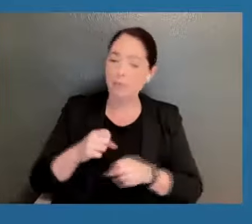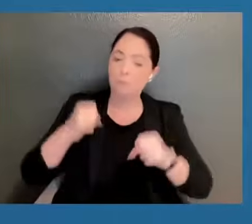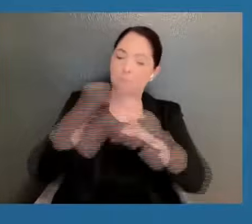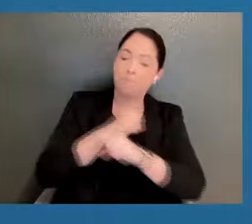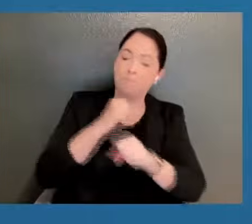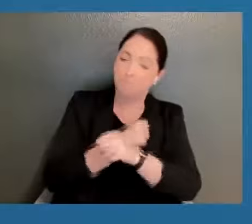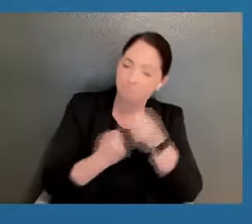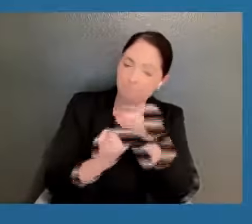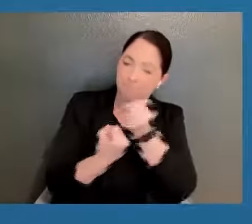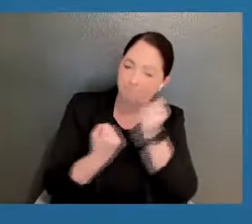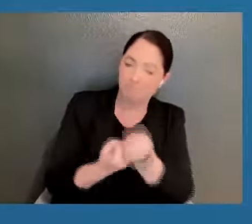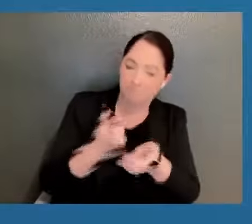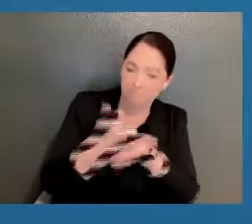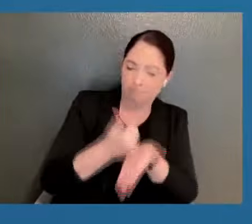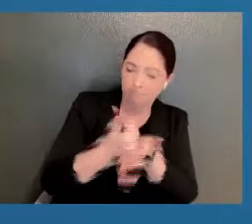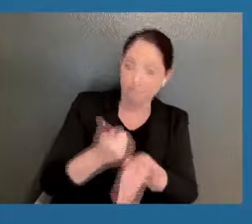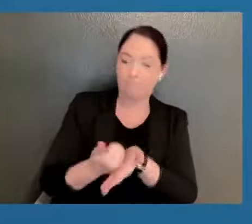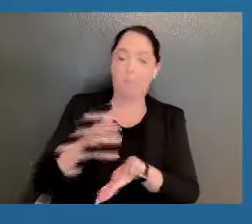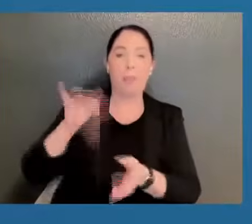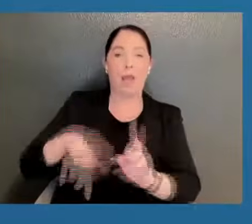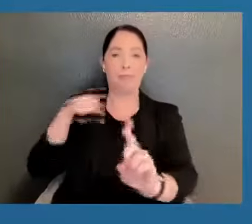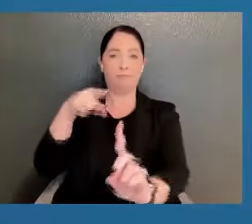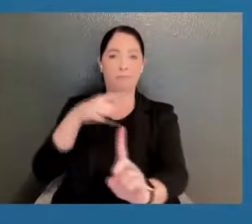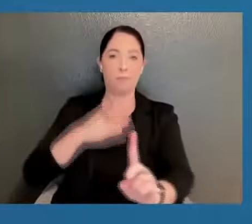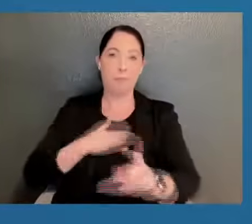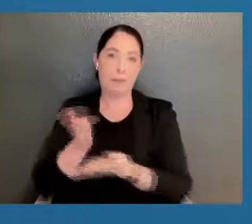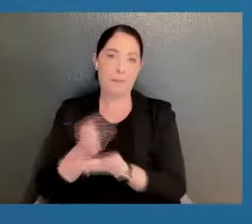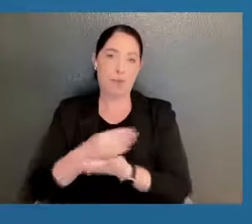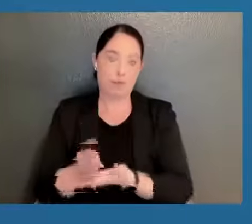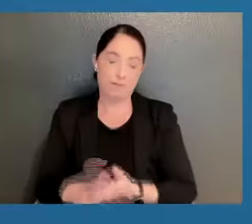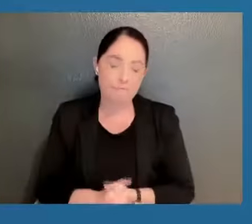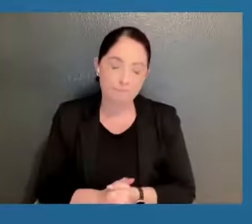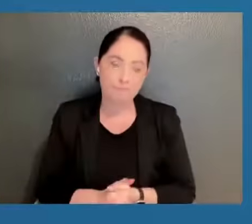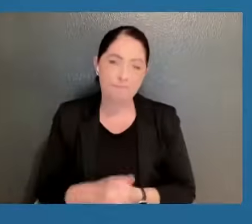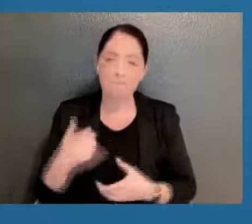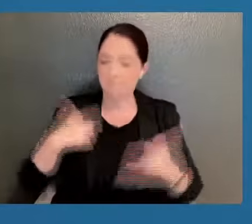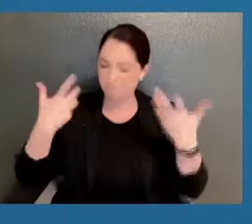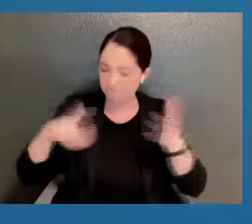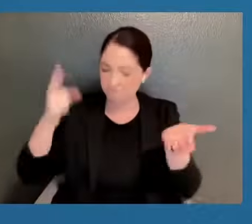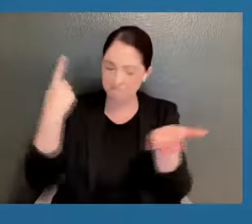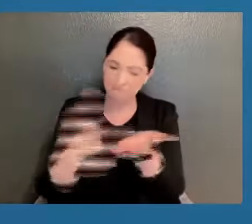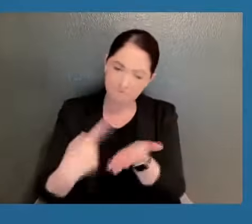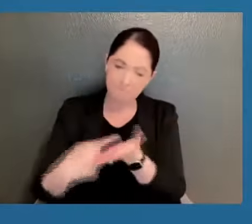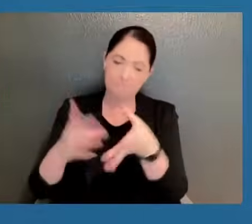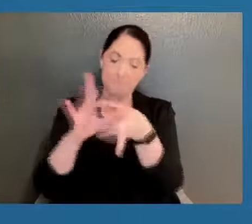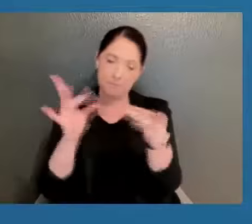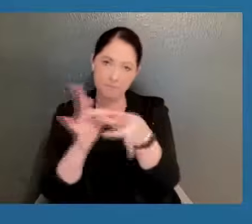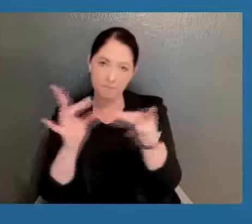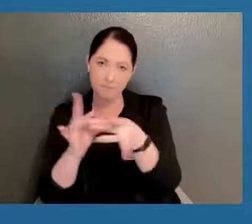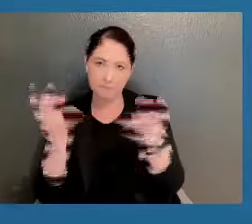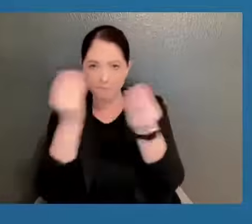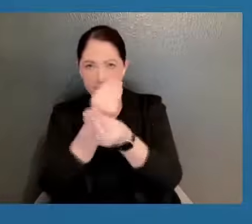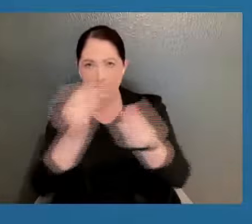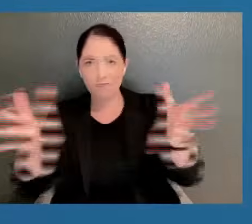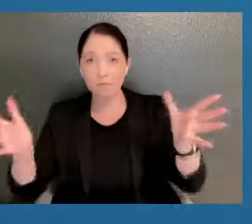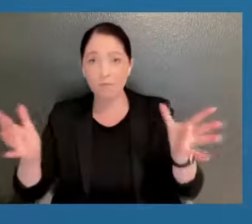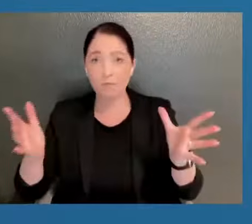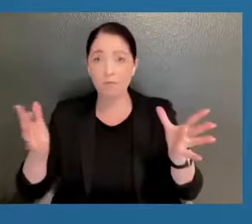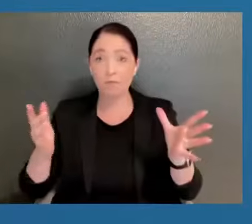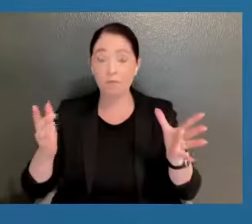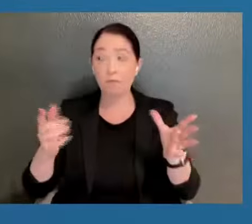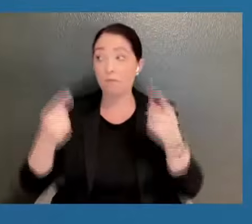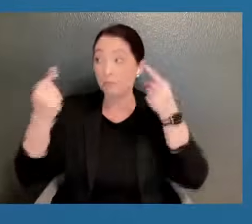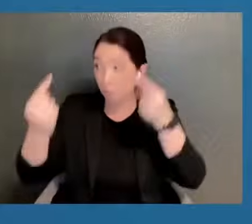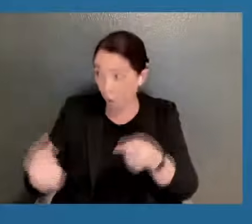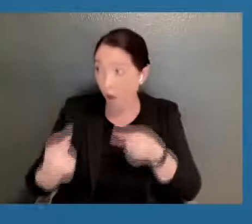my budget was all about. I talked about what it's like to struggle, but can you